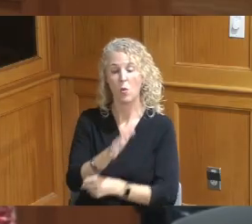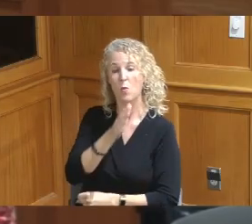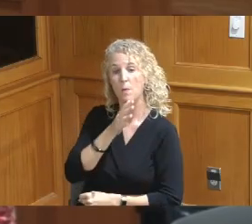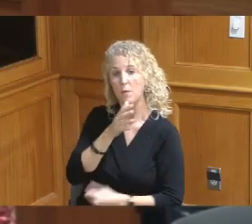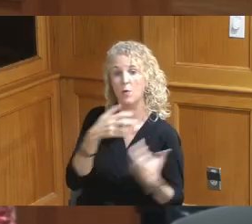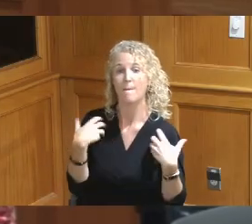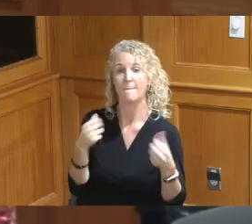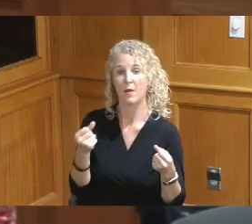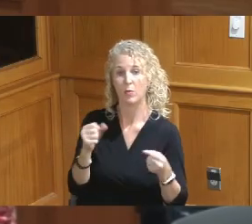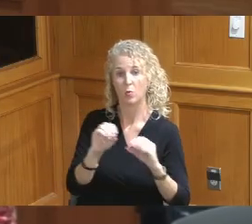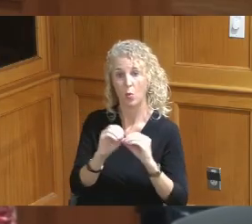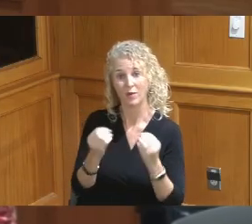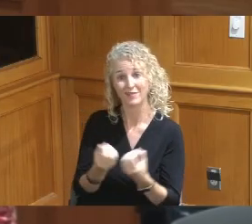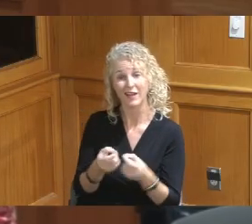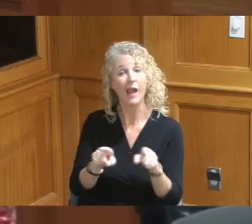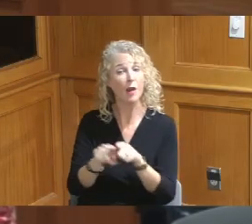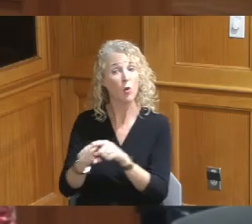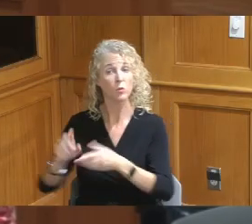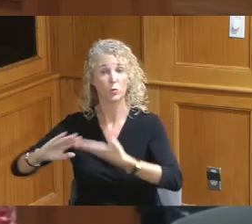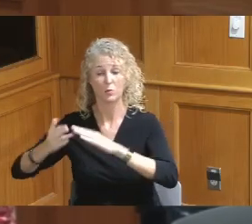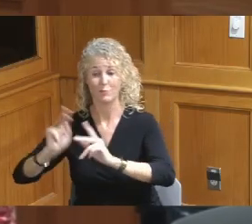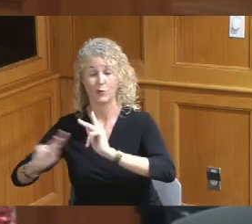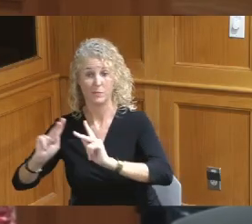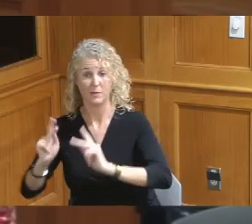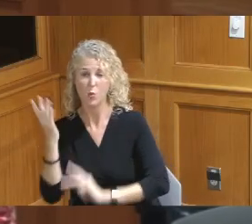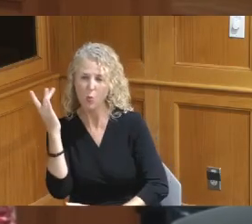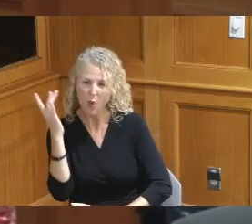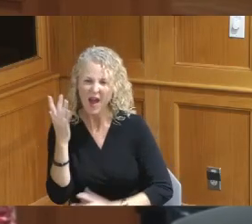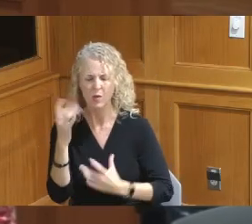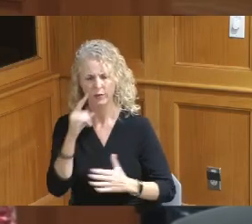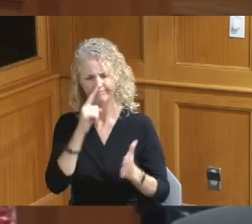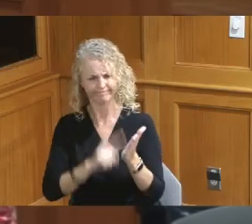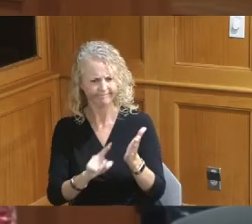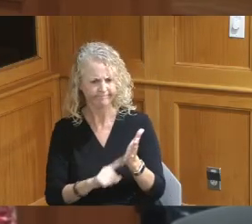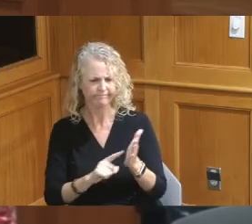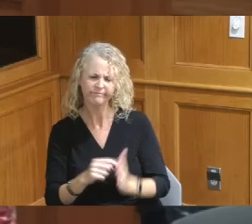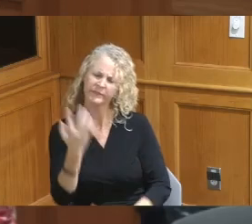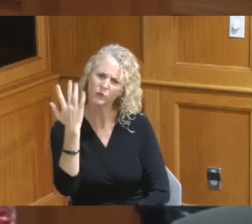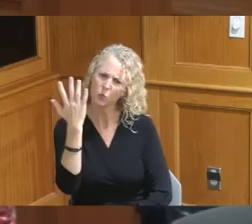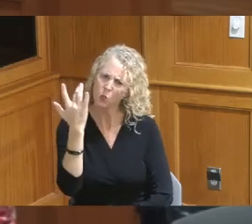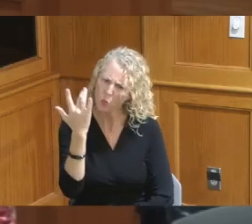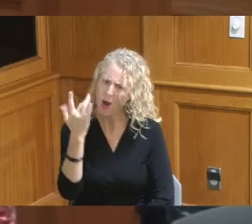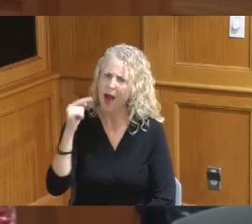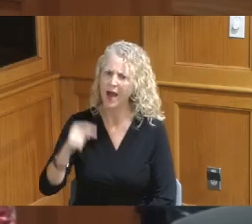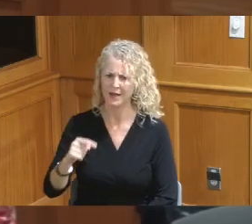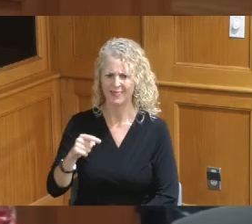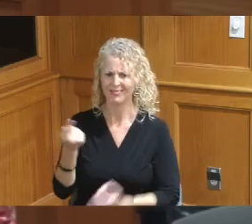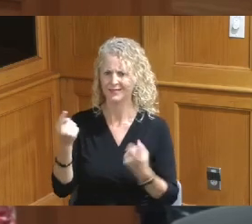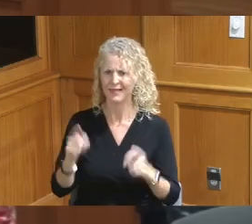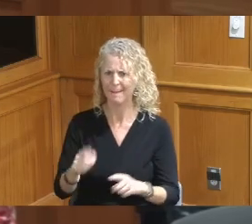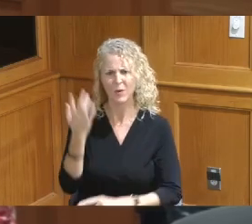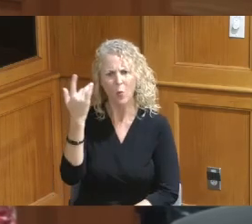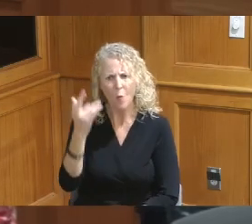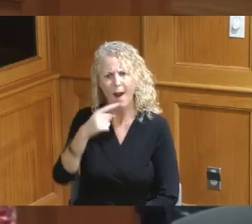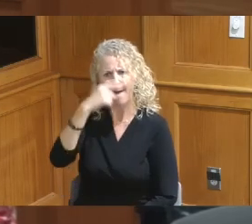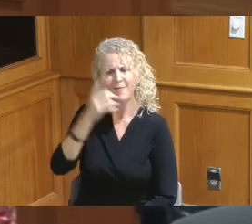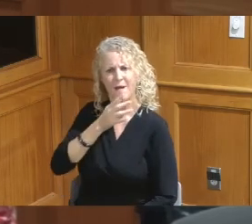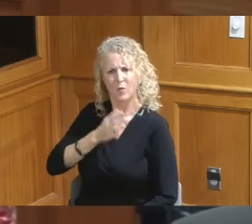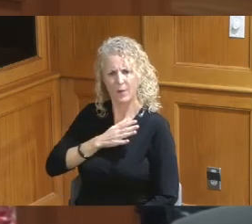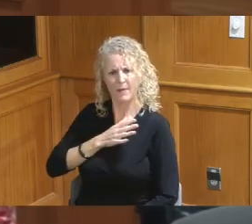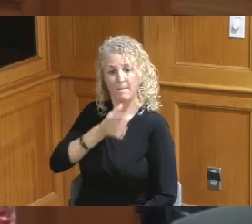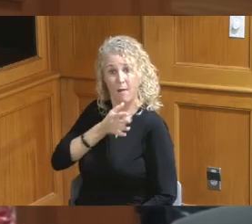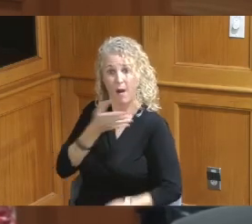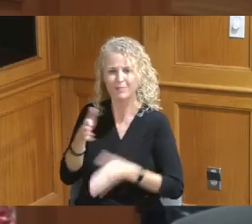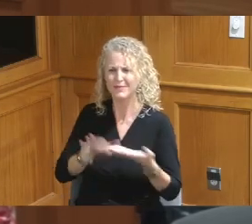health organizations and community members to examine and address the root causes of Black maternal